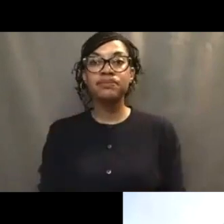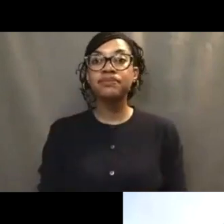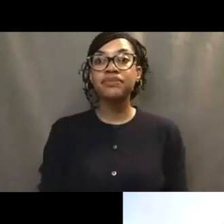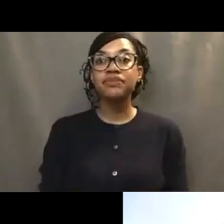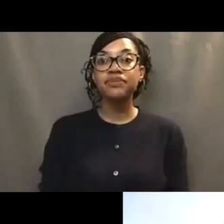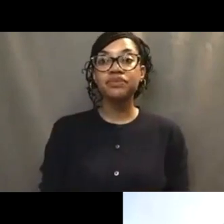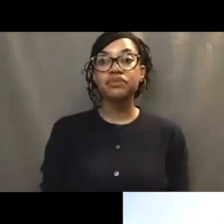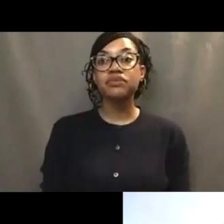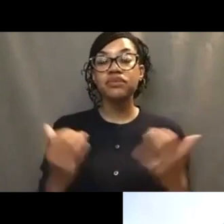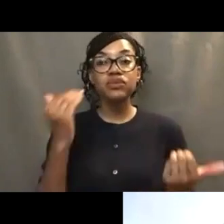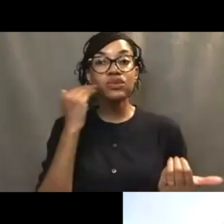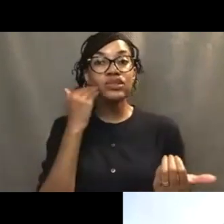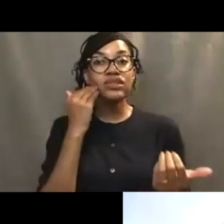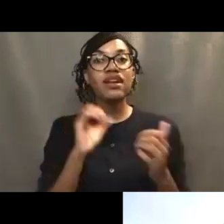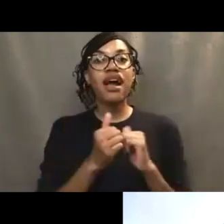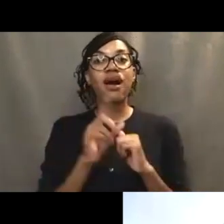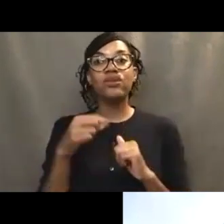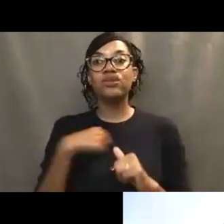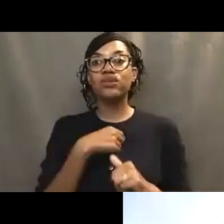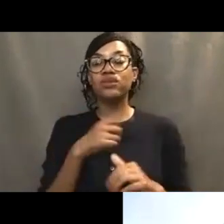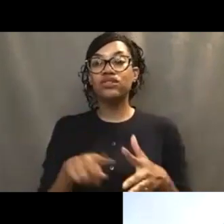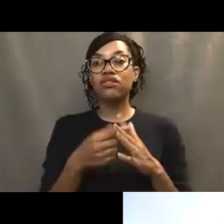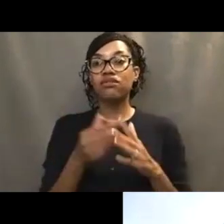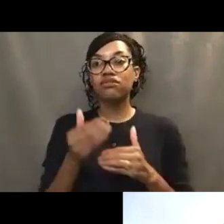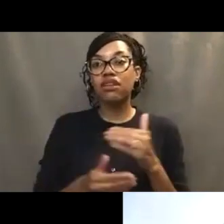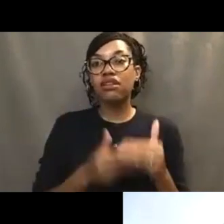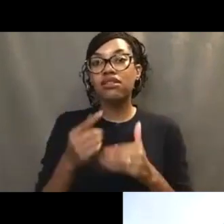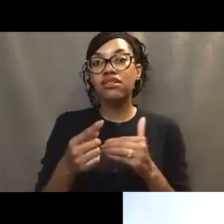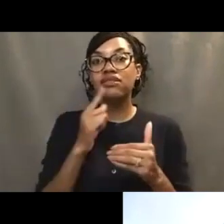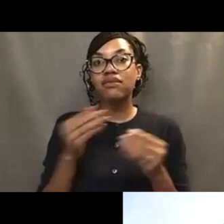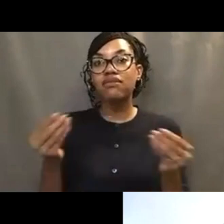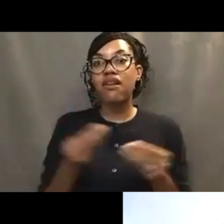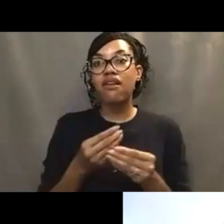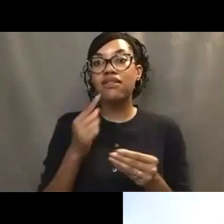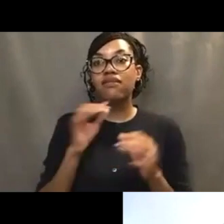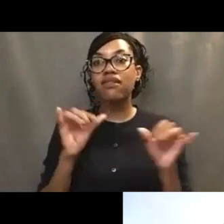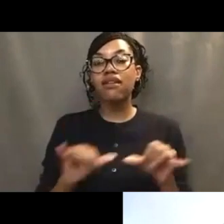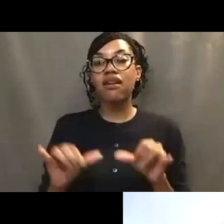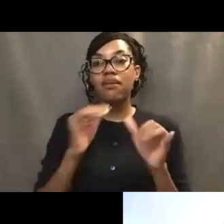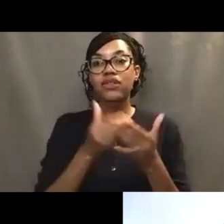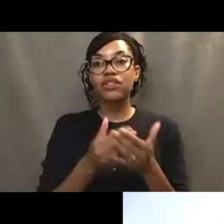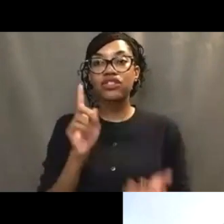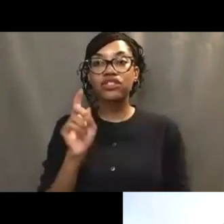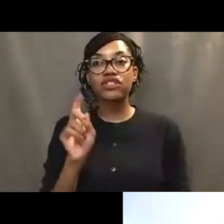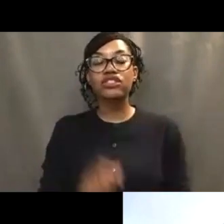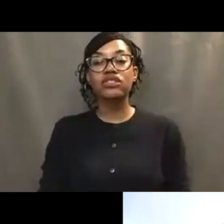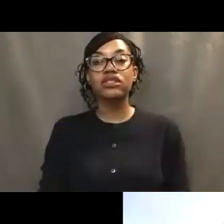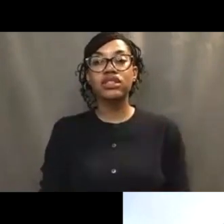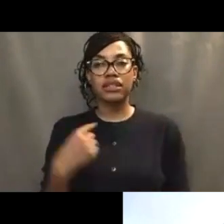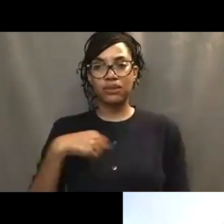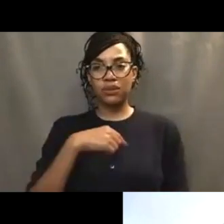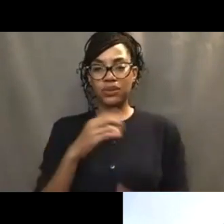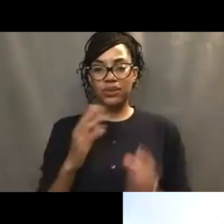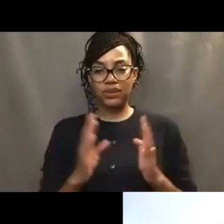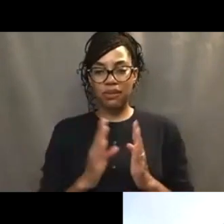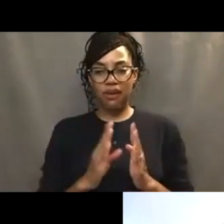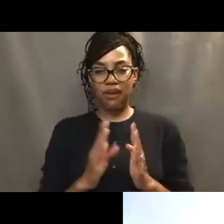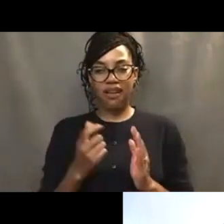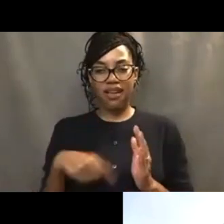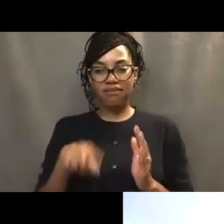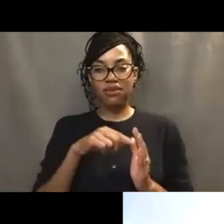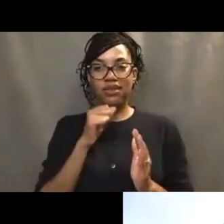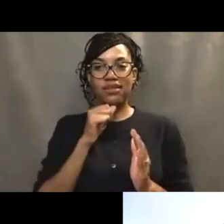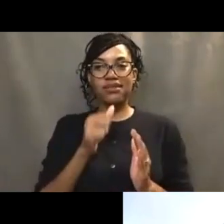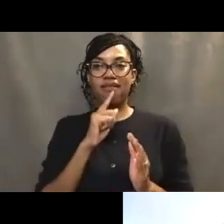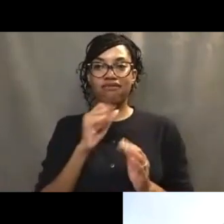to know, how do we start the process of bargaining for the common good if we're small and everyone in the union is not bought in? What advice can